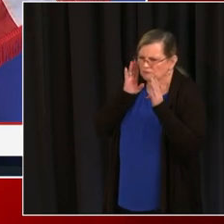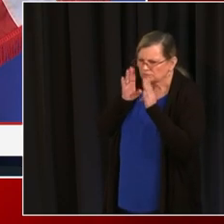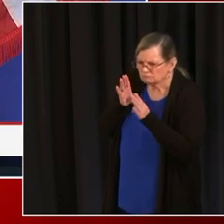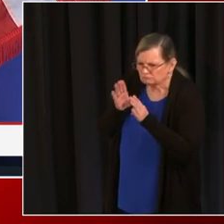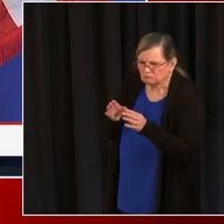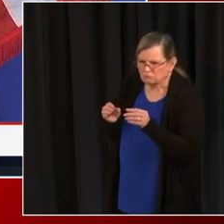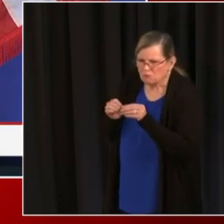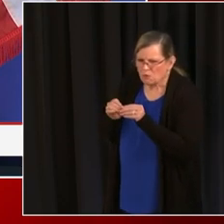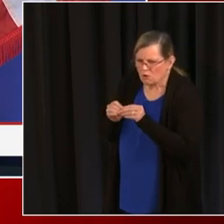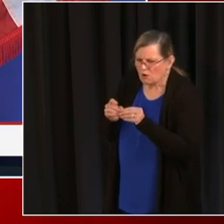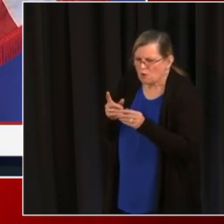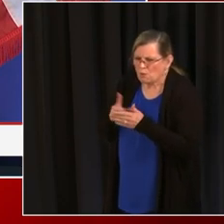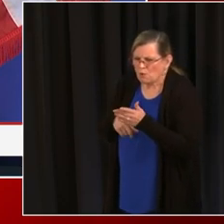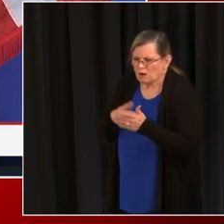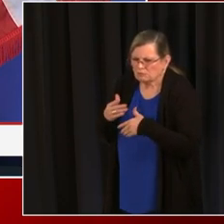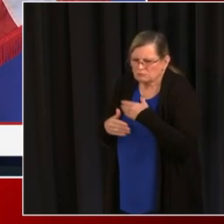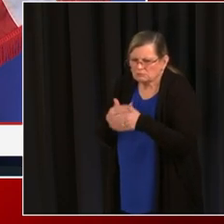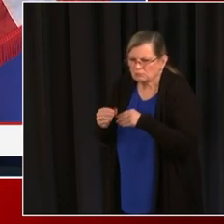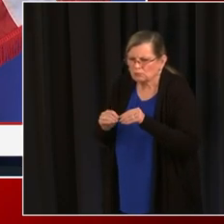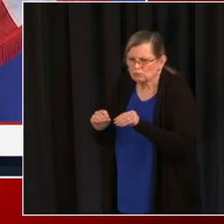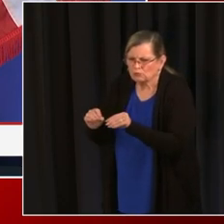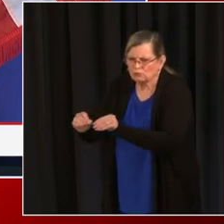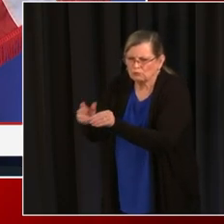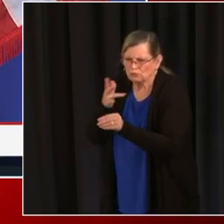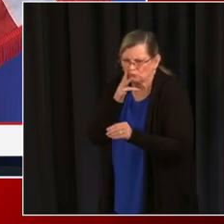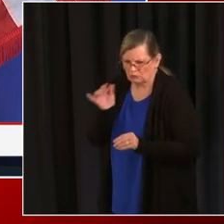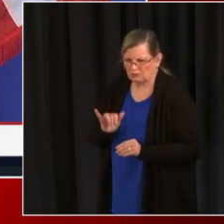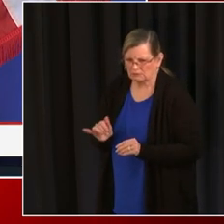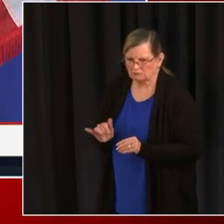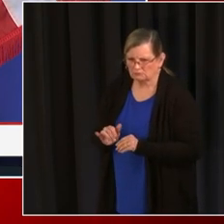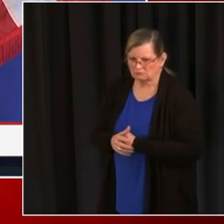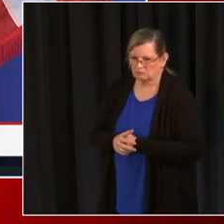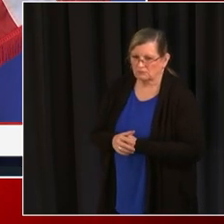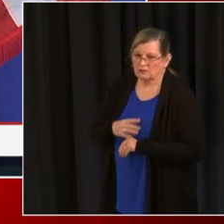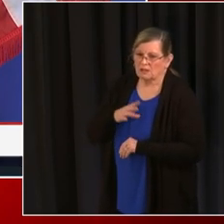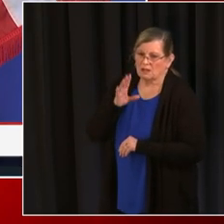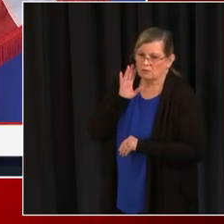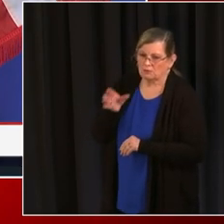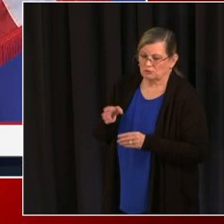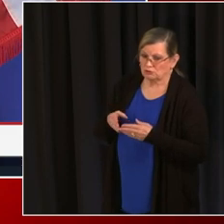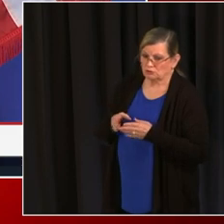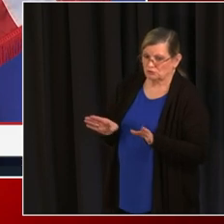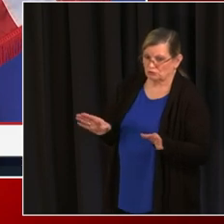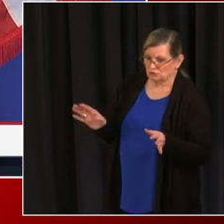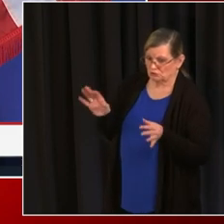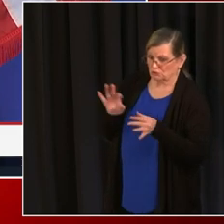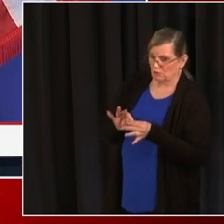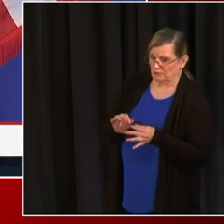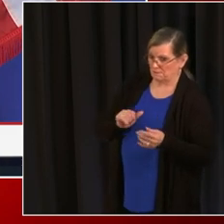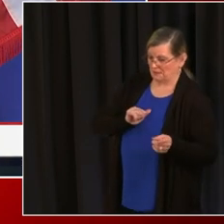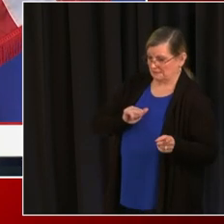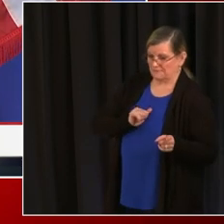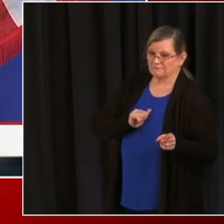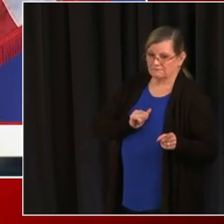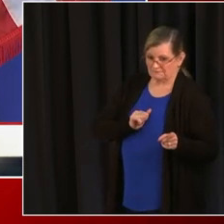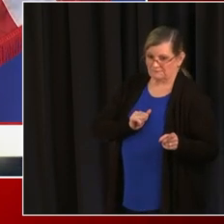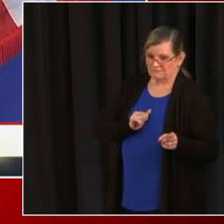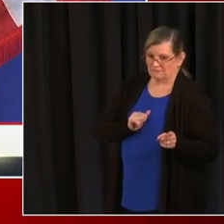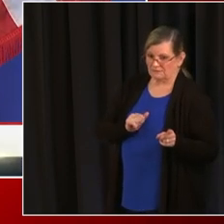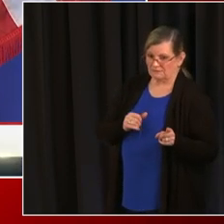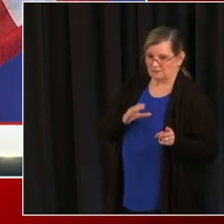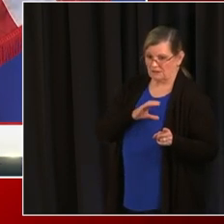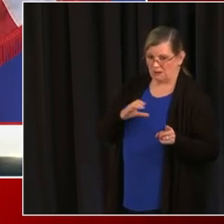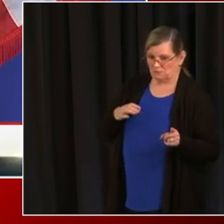what's moving in the House on that. And I would generally associate myself with the comments that